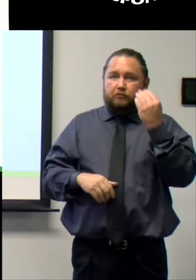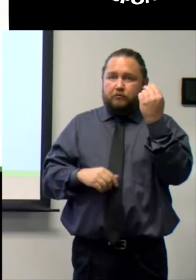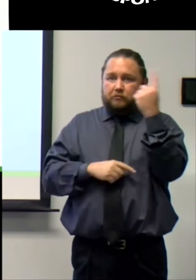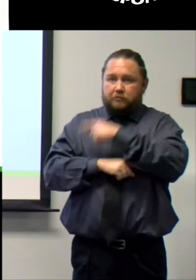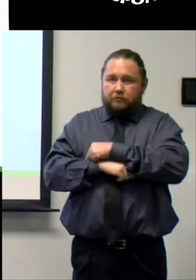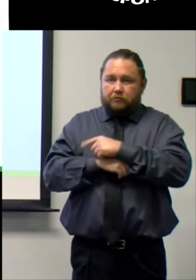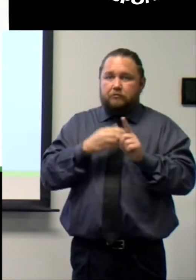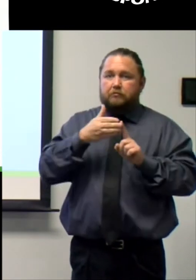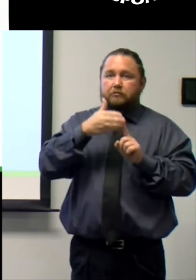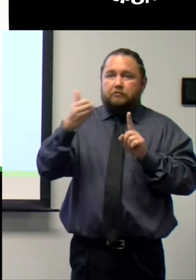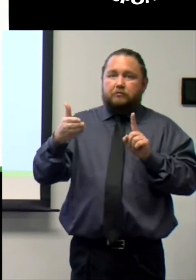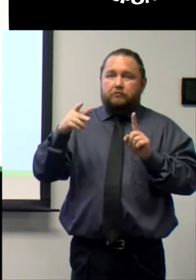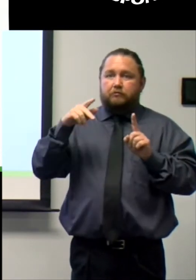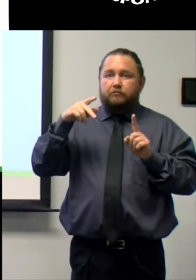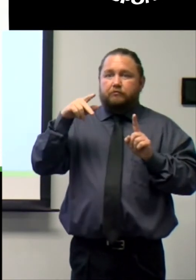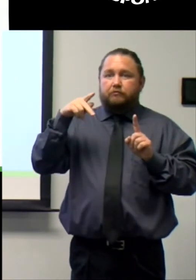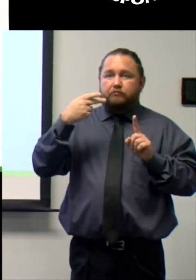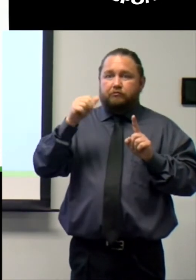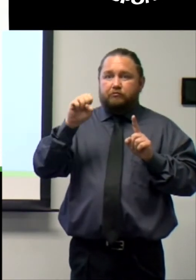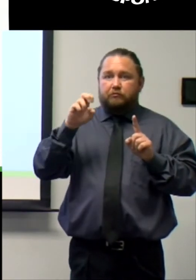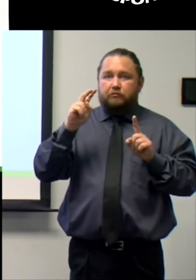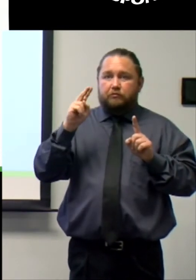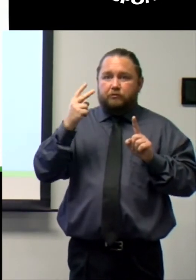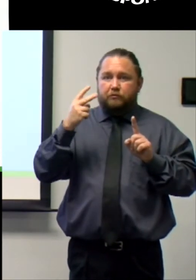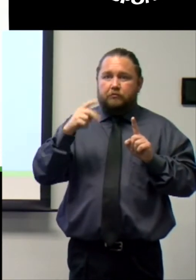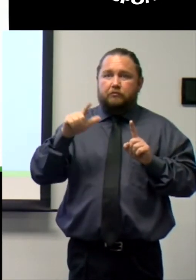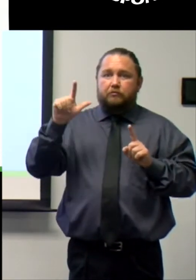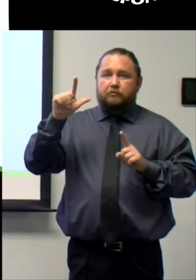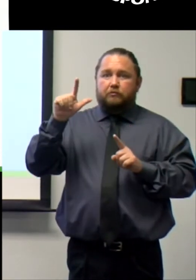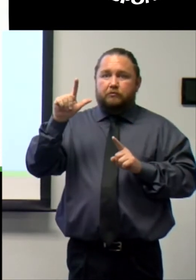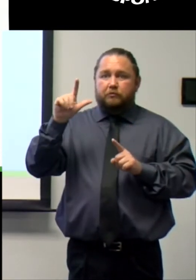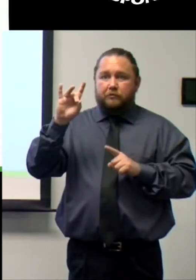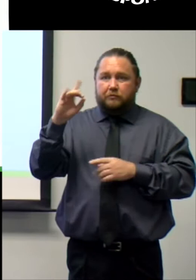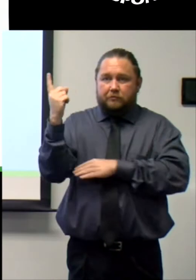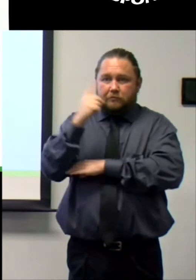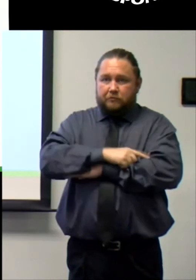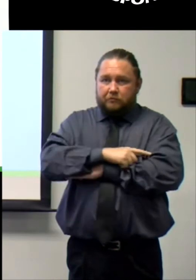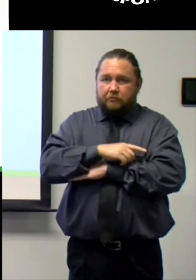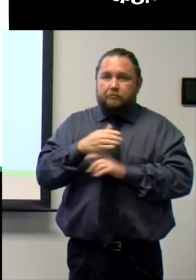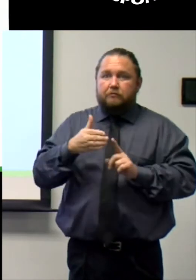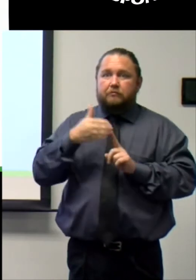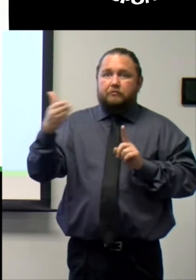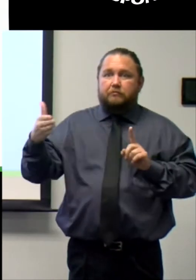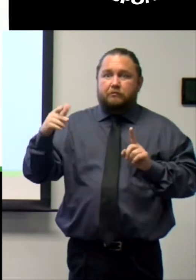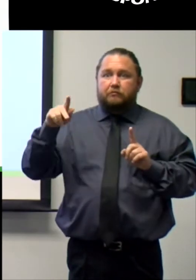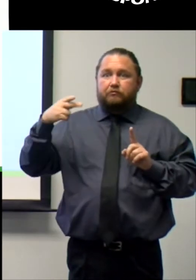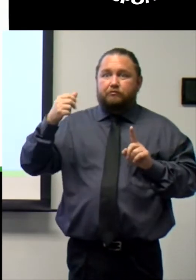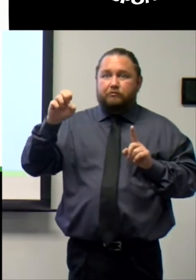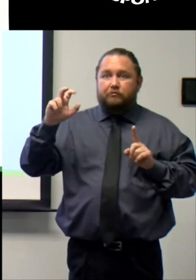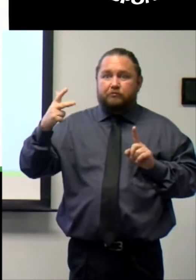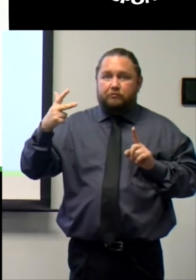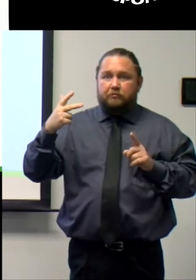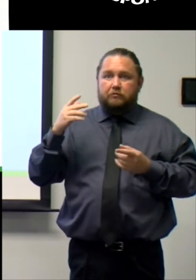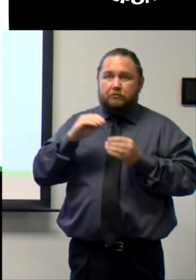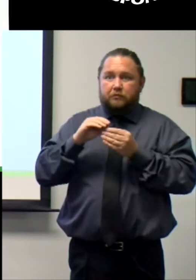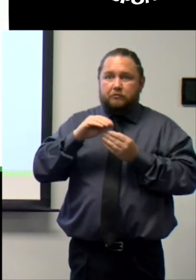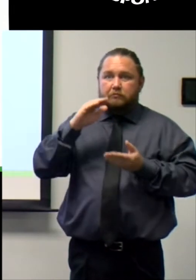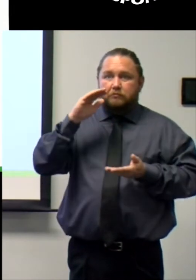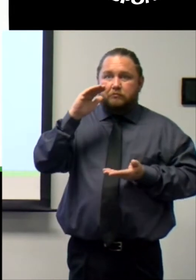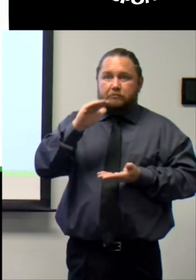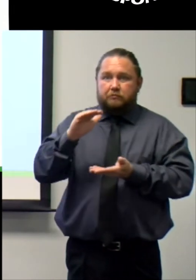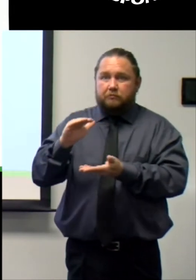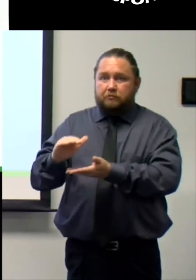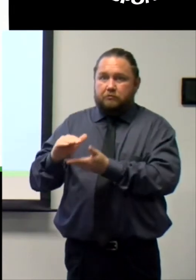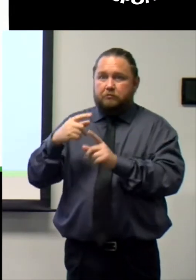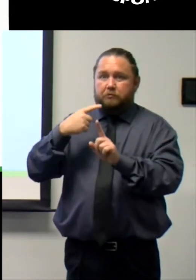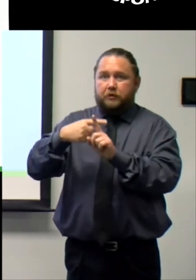number of new cases and the percentage of people who test positive. So we reach phase 3 when